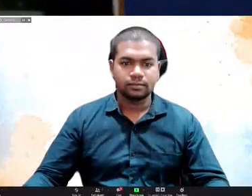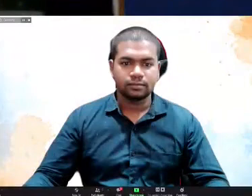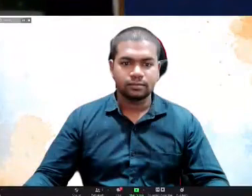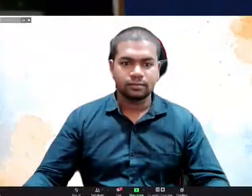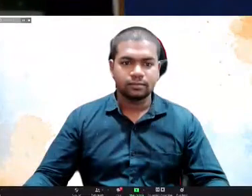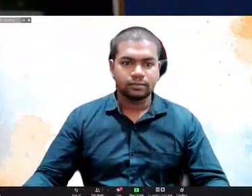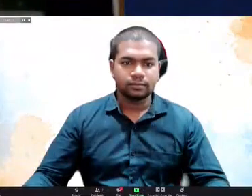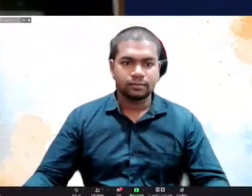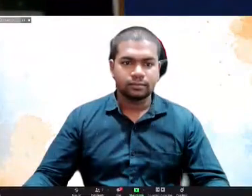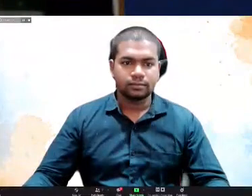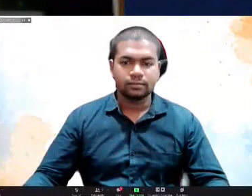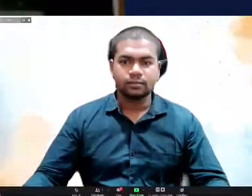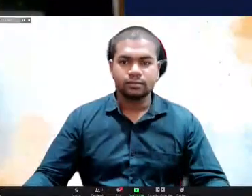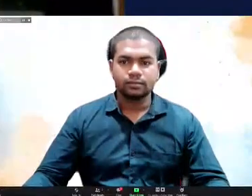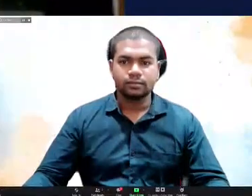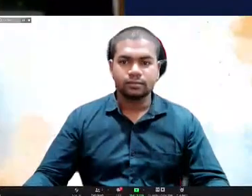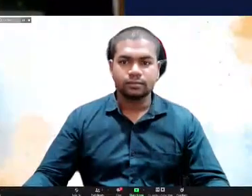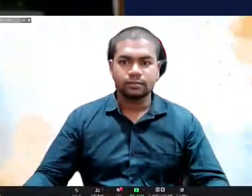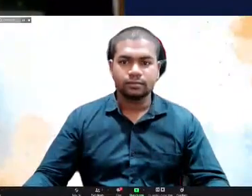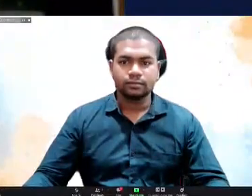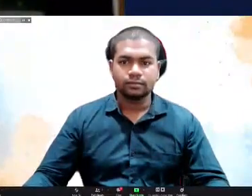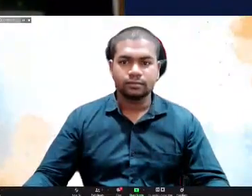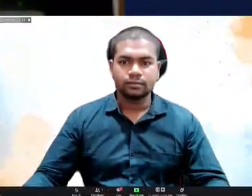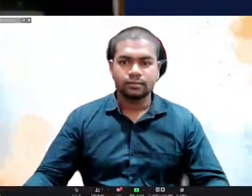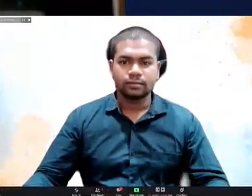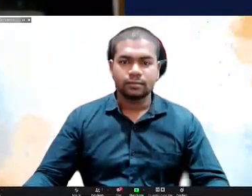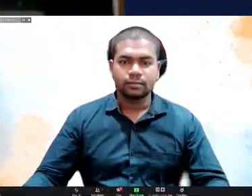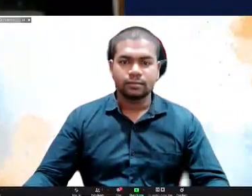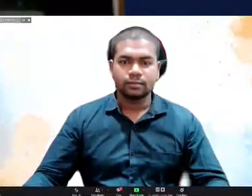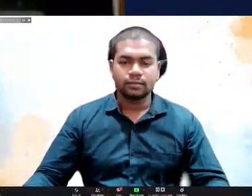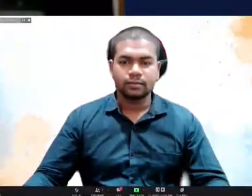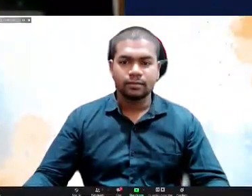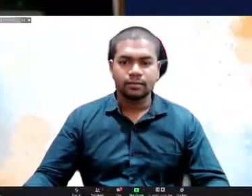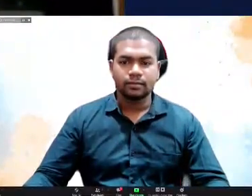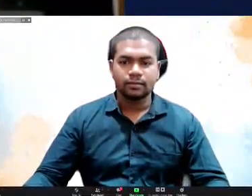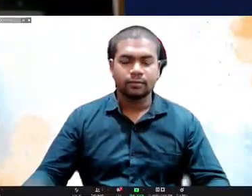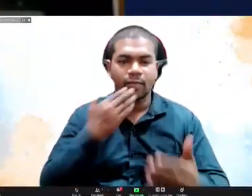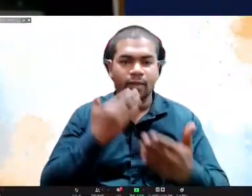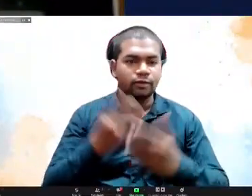brand design that we could use for our businesses. Your advice helps. Thanks again, both of you.